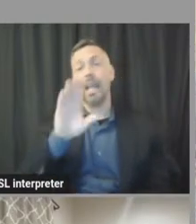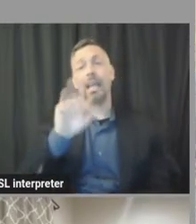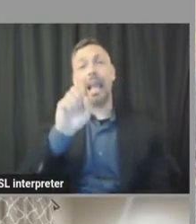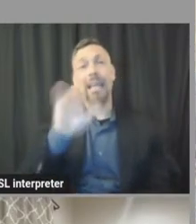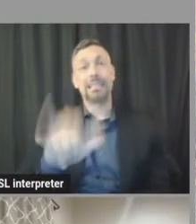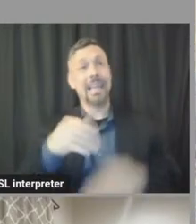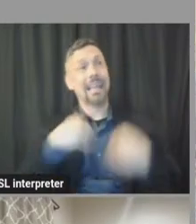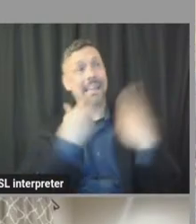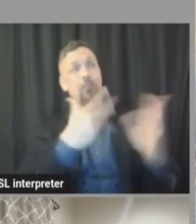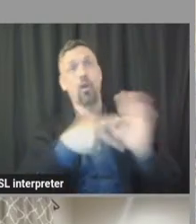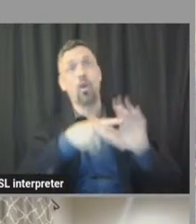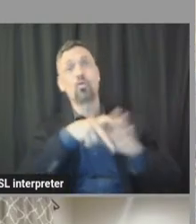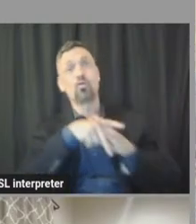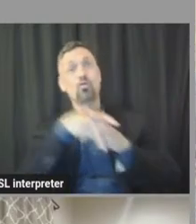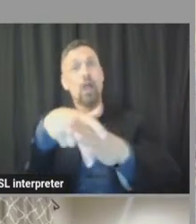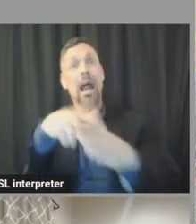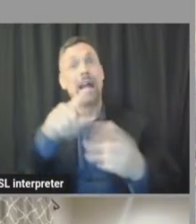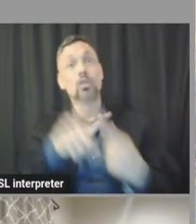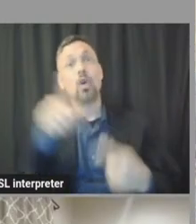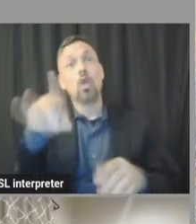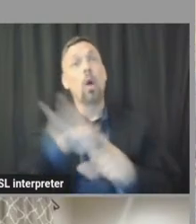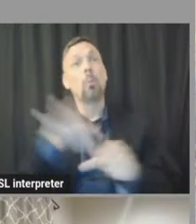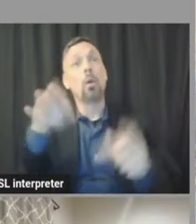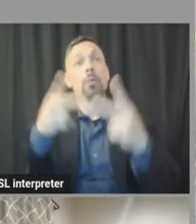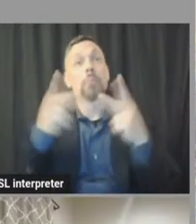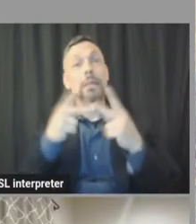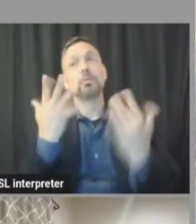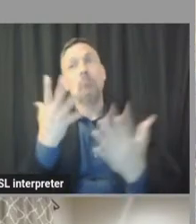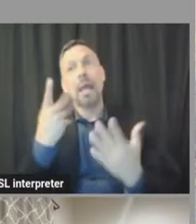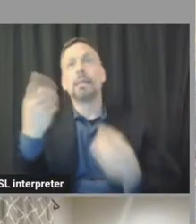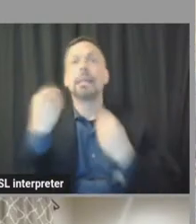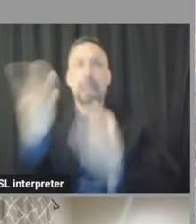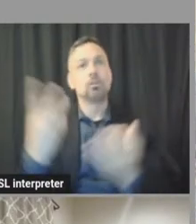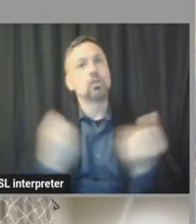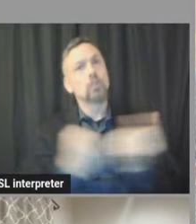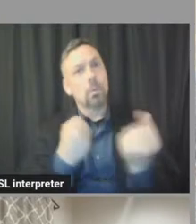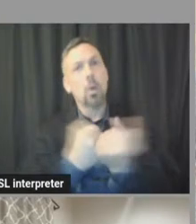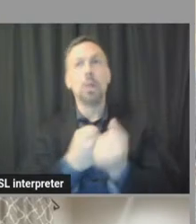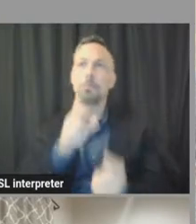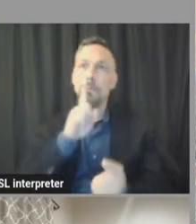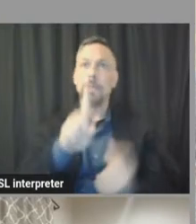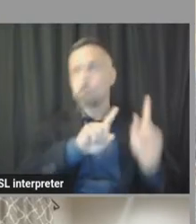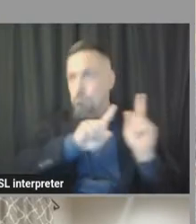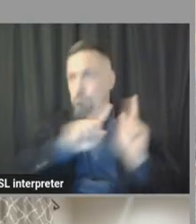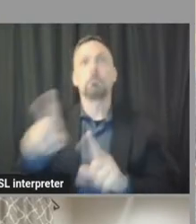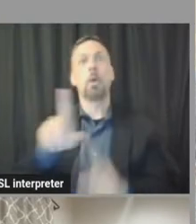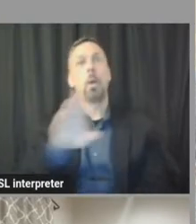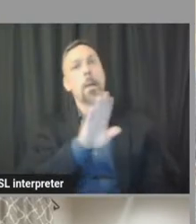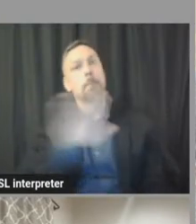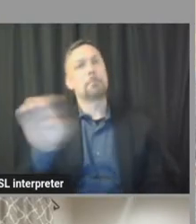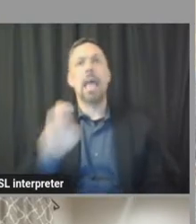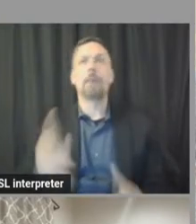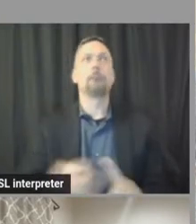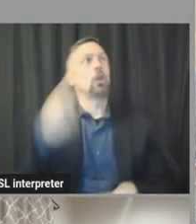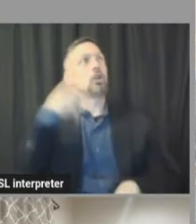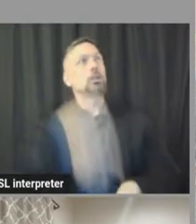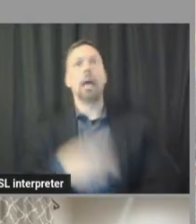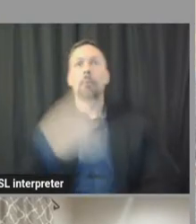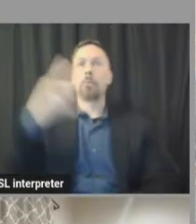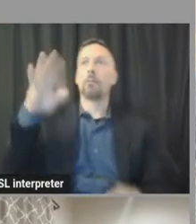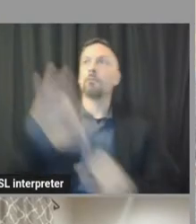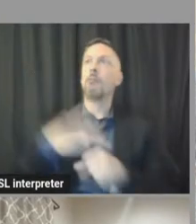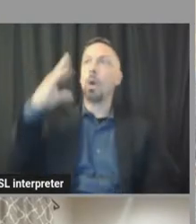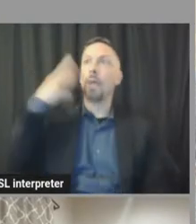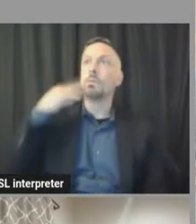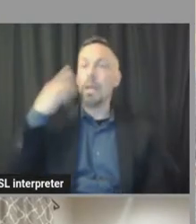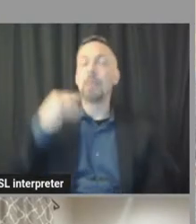polling place, to wait with her, to give her the support she needed to really go be that the first time she ever voted and